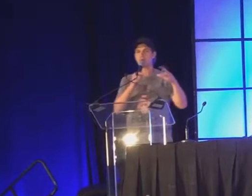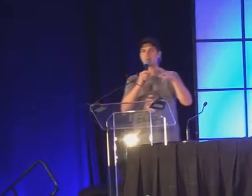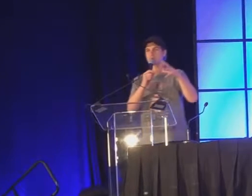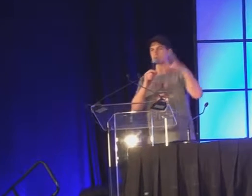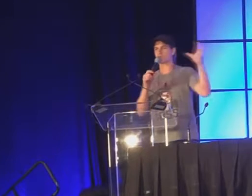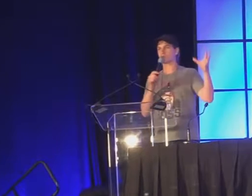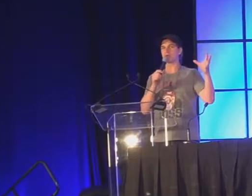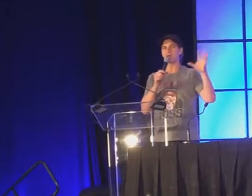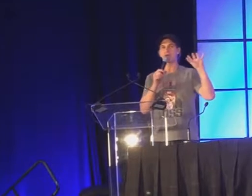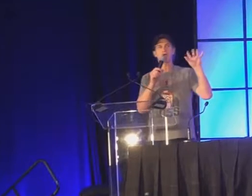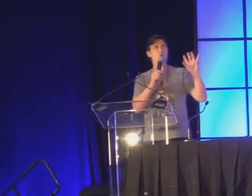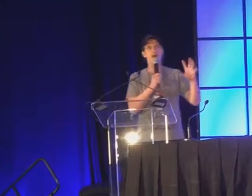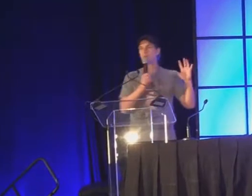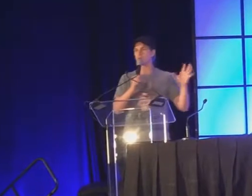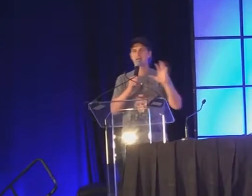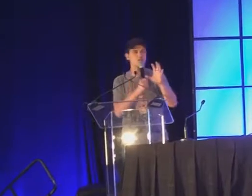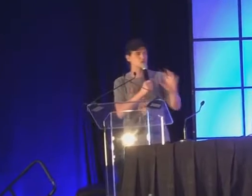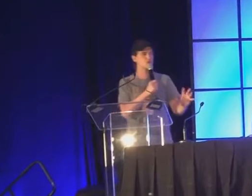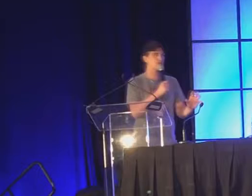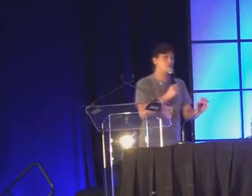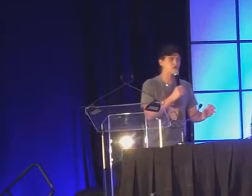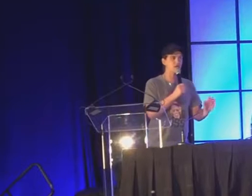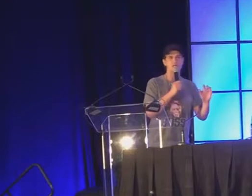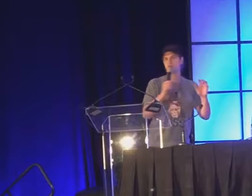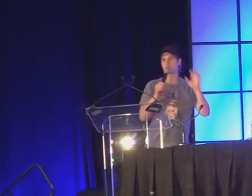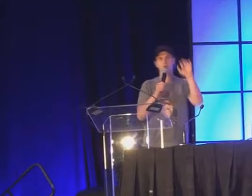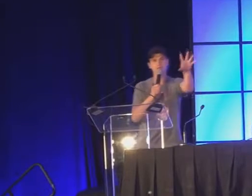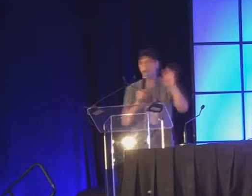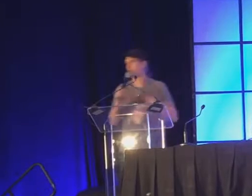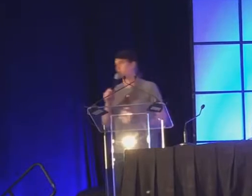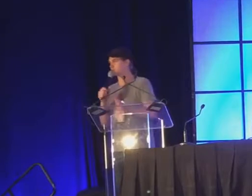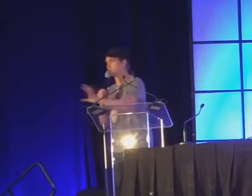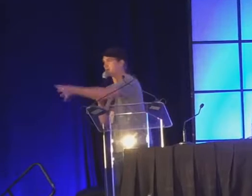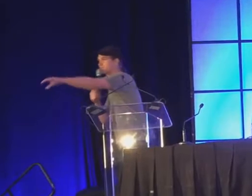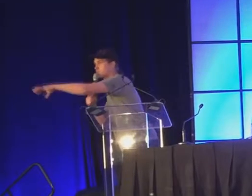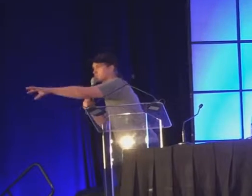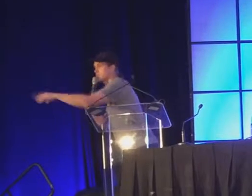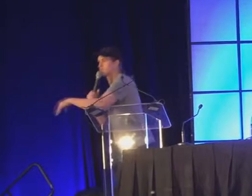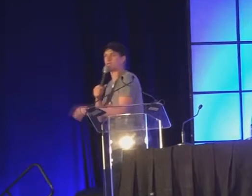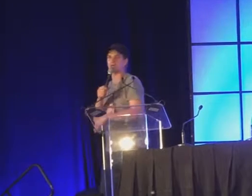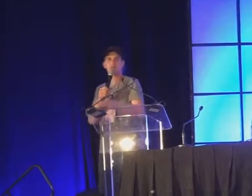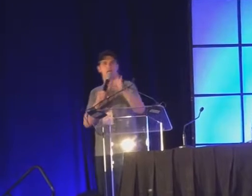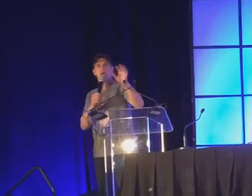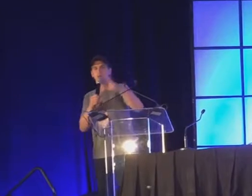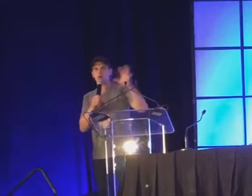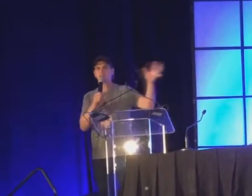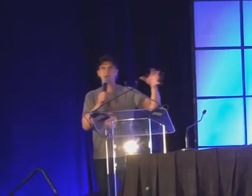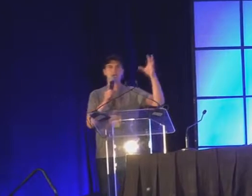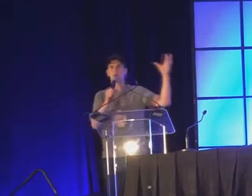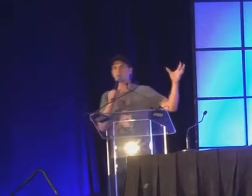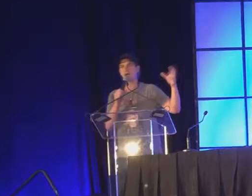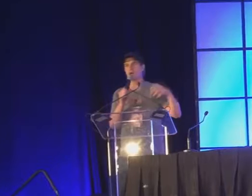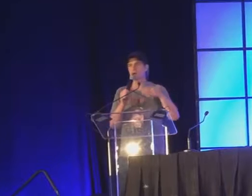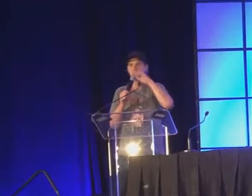like hit me and was like surreal, like, wow, we're making a studio movie and there's wardrobe and there's craft service over here and we're